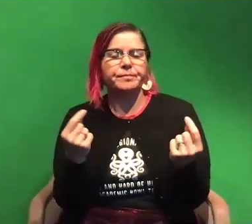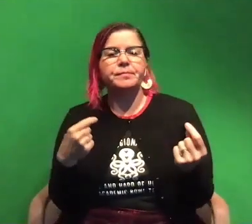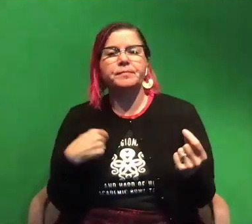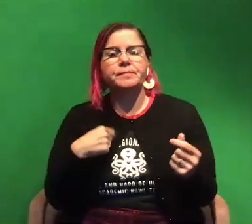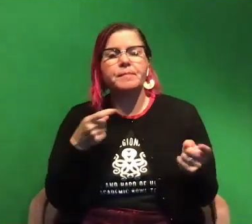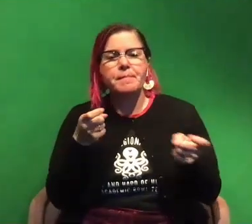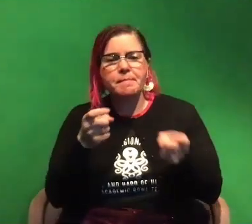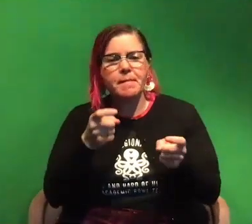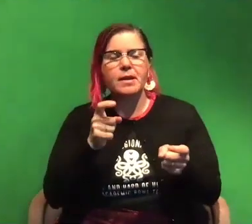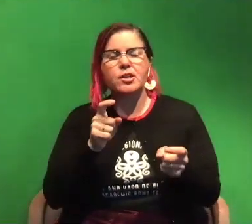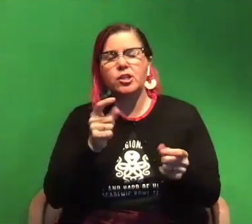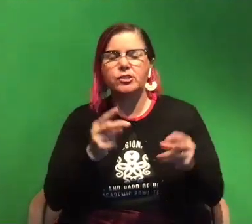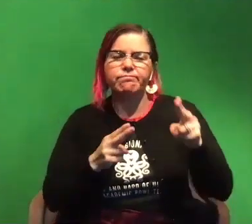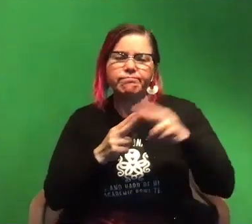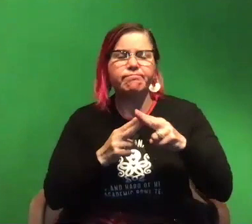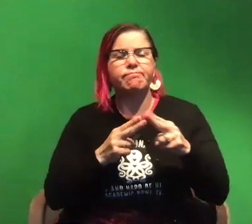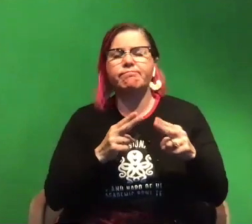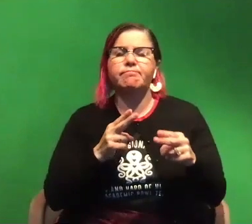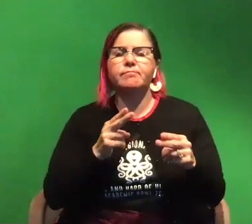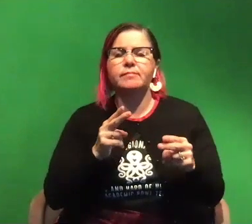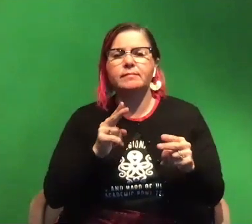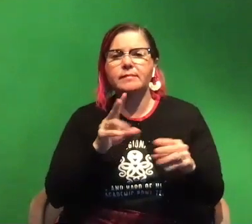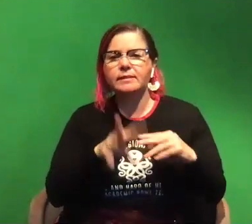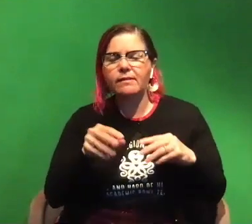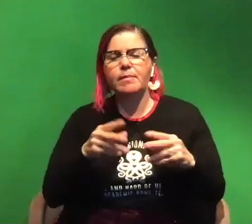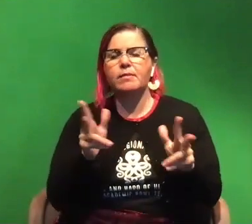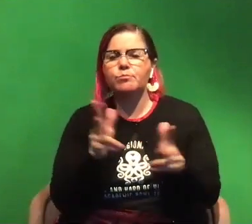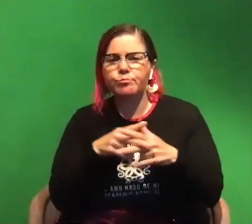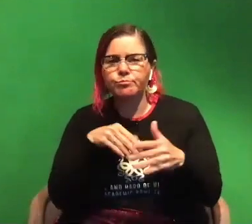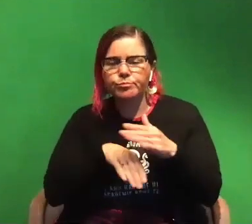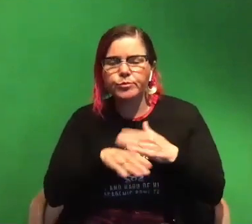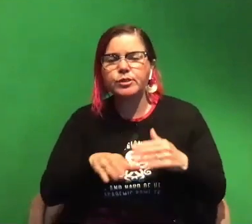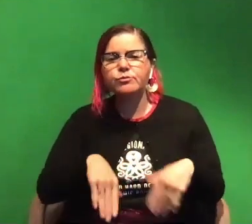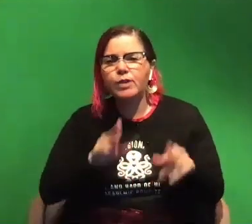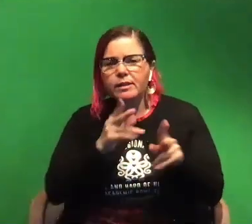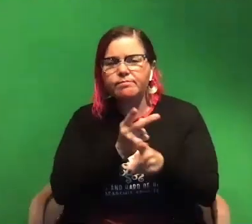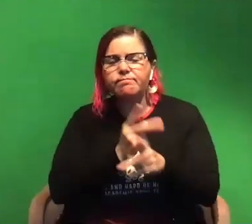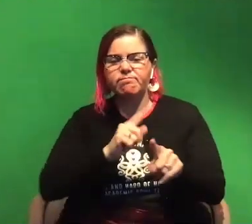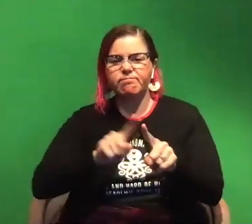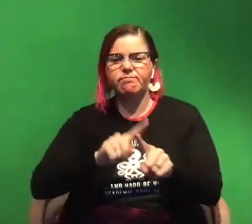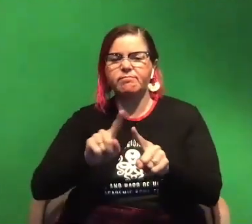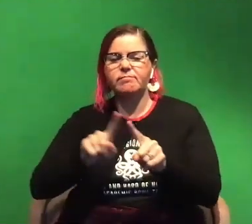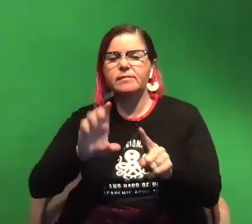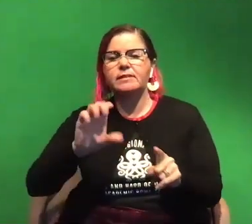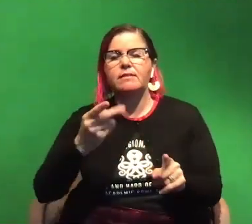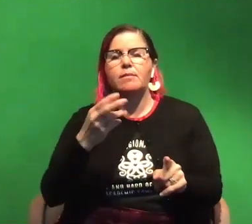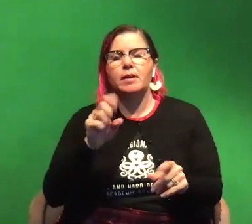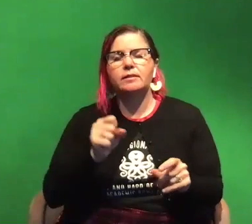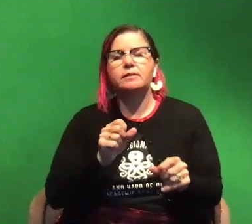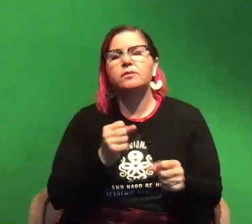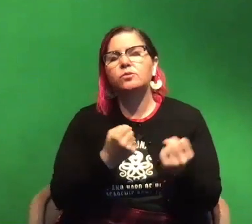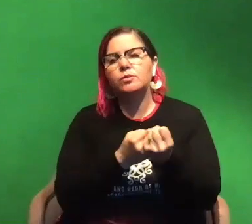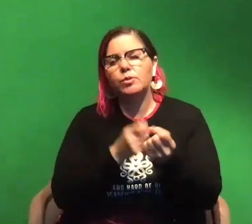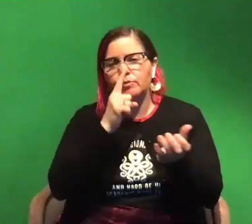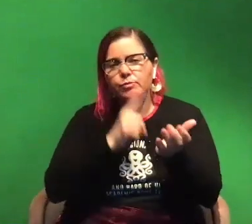manage a world-class cephalopod lab where we breed and raise a variety of different cephalopods to support research and